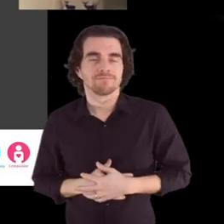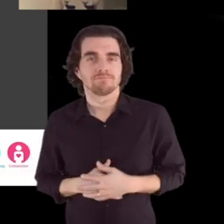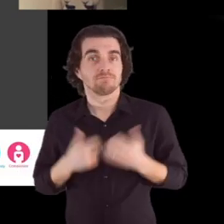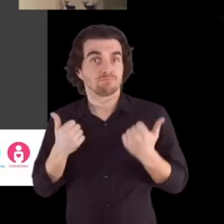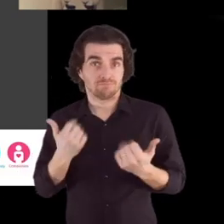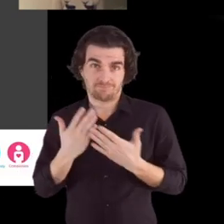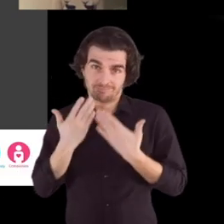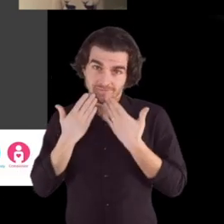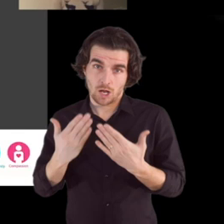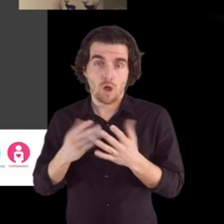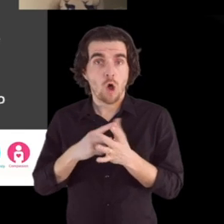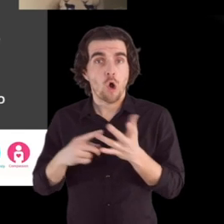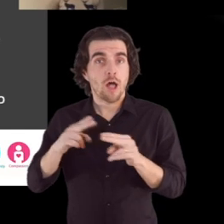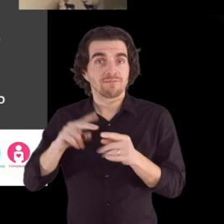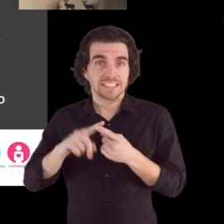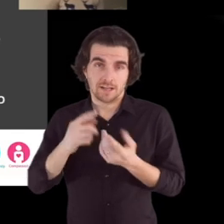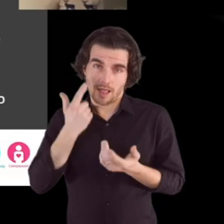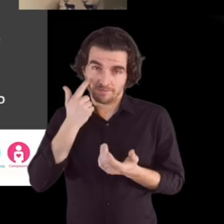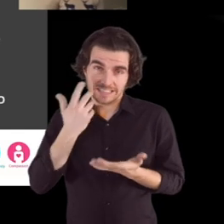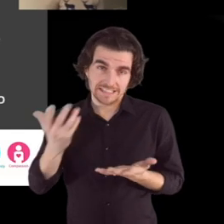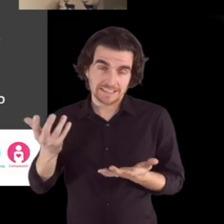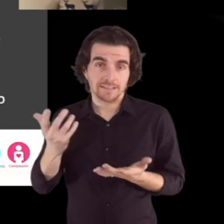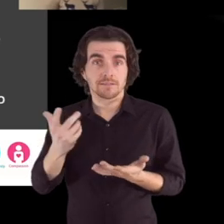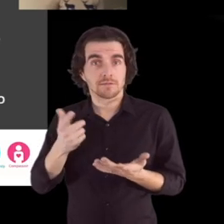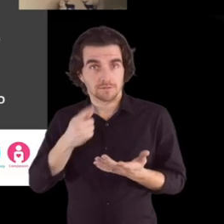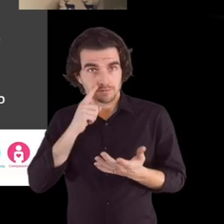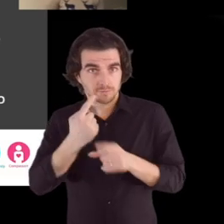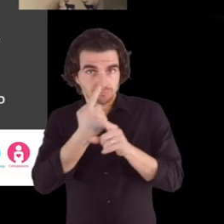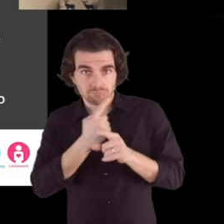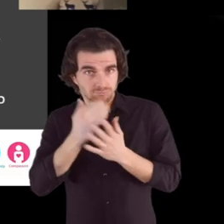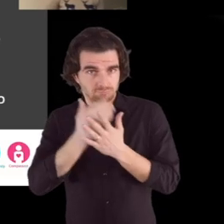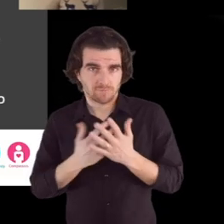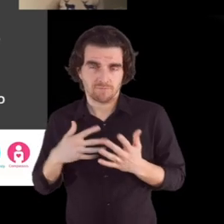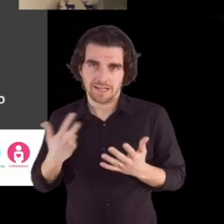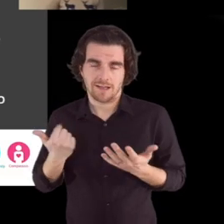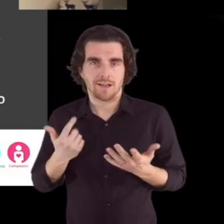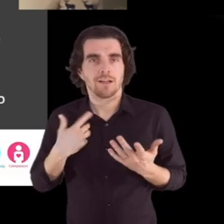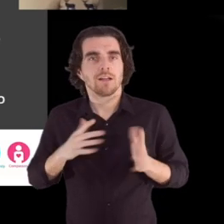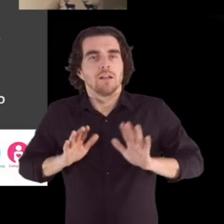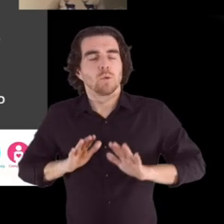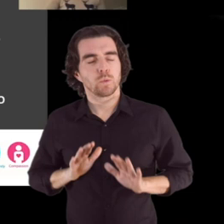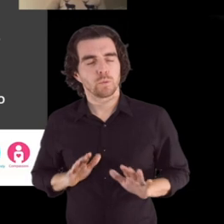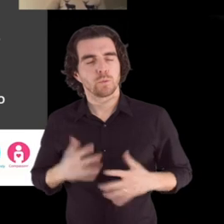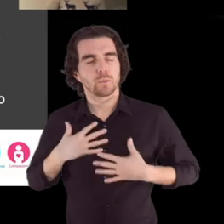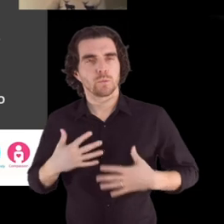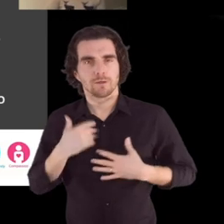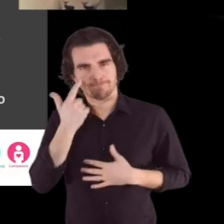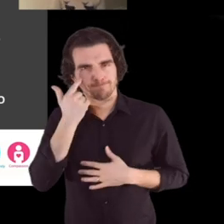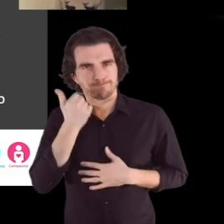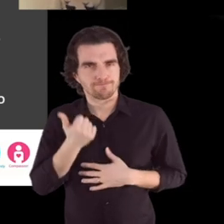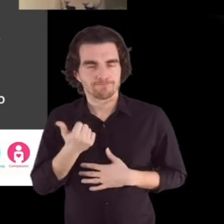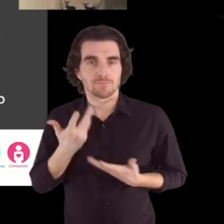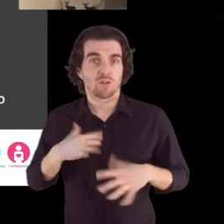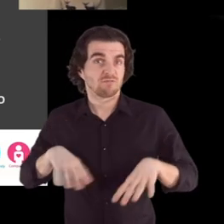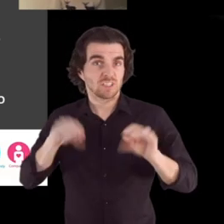point. Lovely. Thank you, Aoife. That was really lovely. I found that exercise really relaxing. So thank you so much for